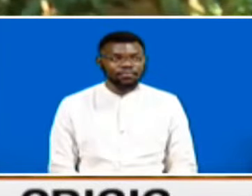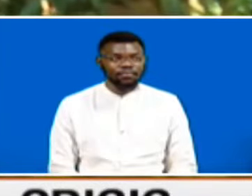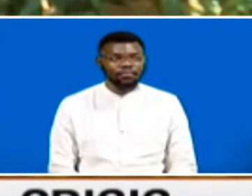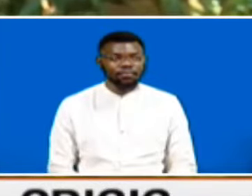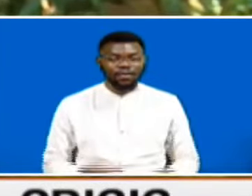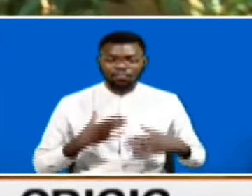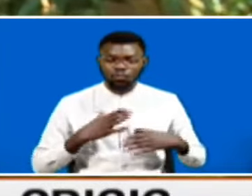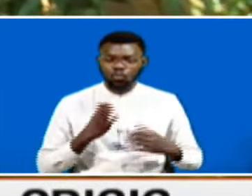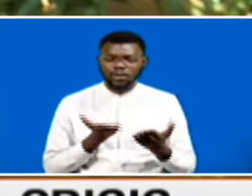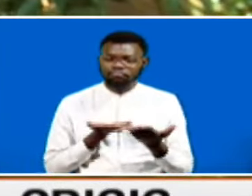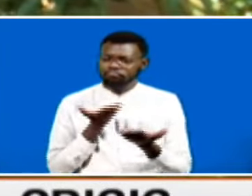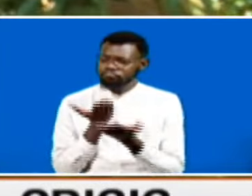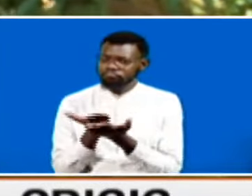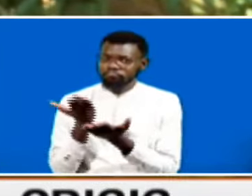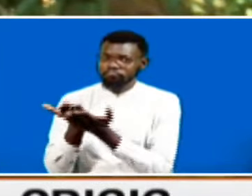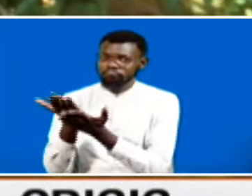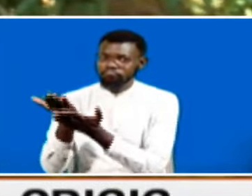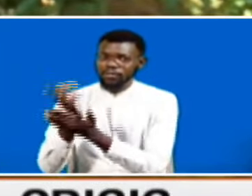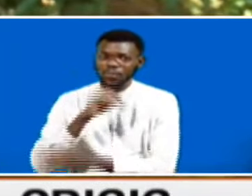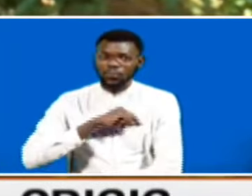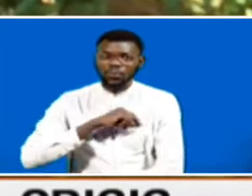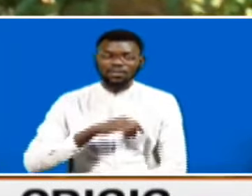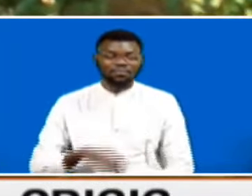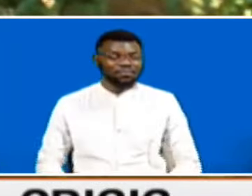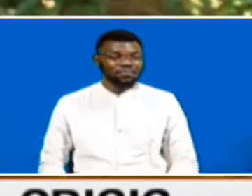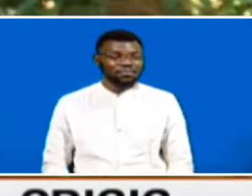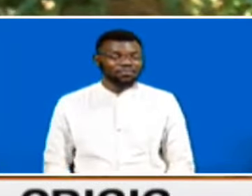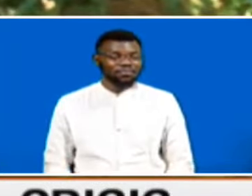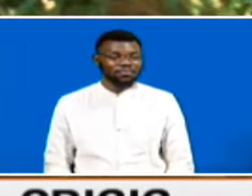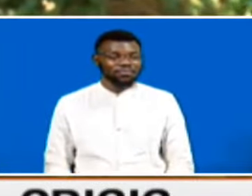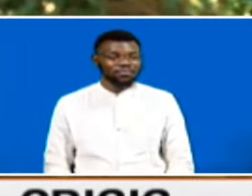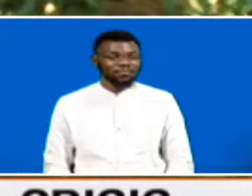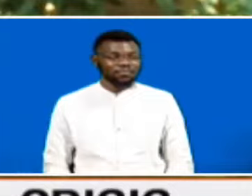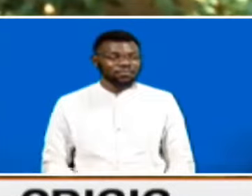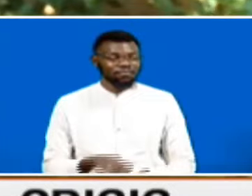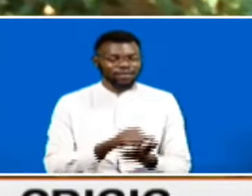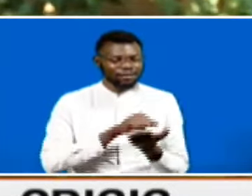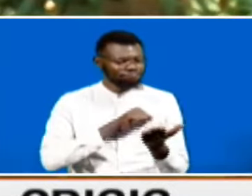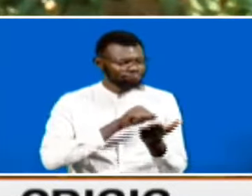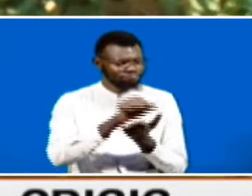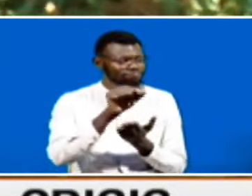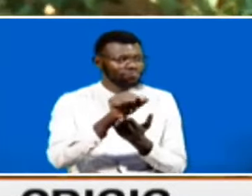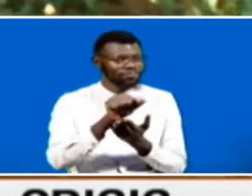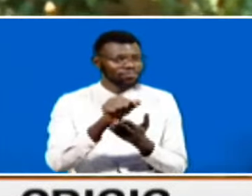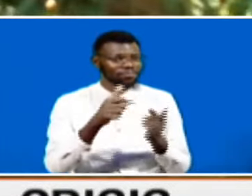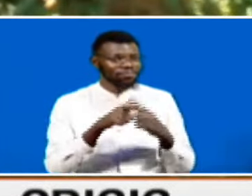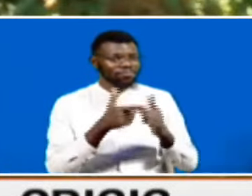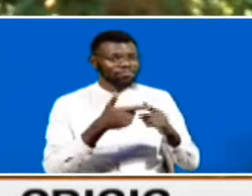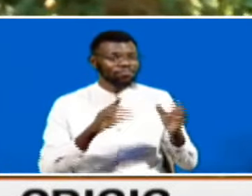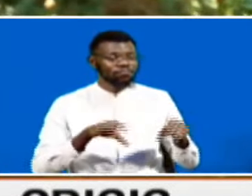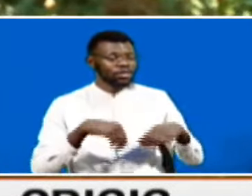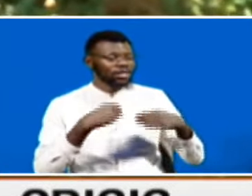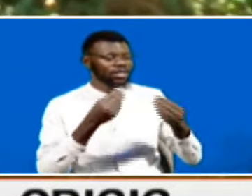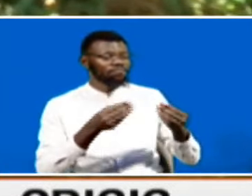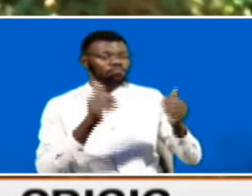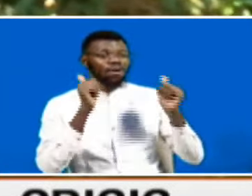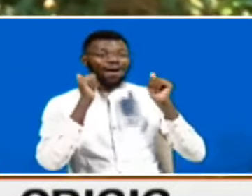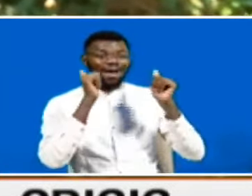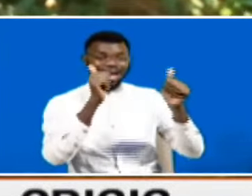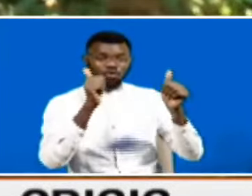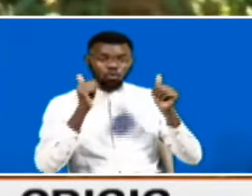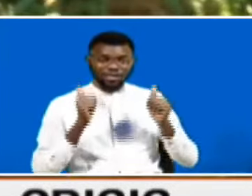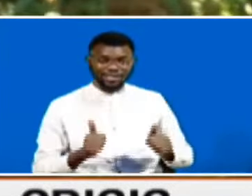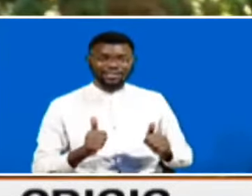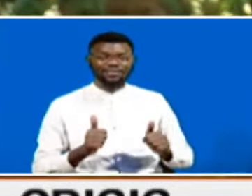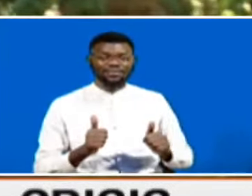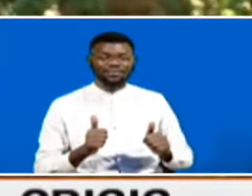good Kenyans who applied. So it will just publish a shortlist and give notice to come for interviews. We'll run interview